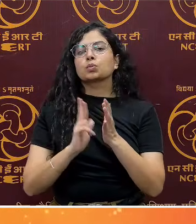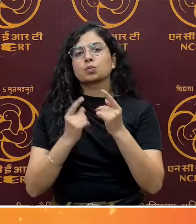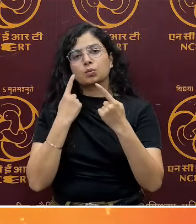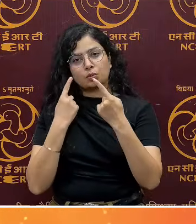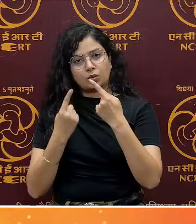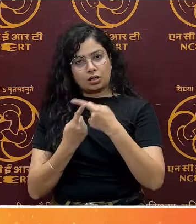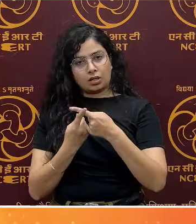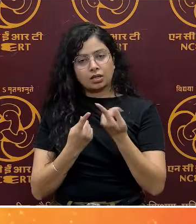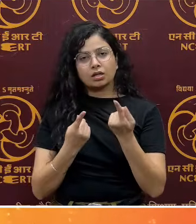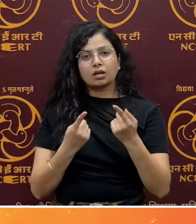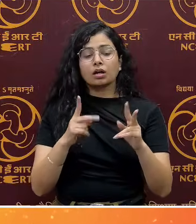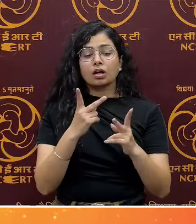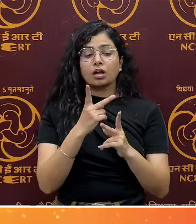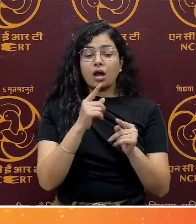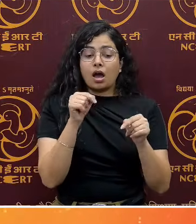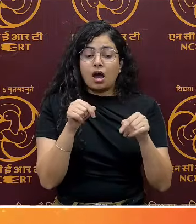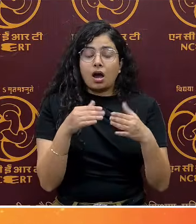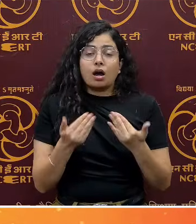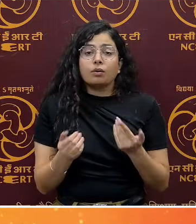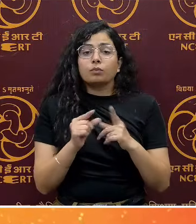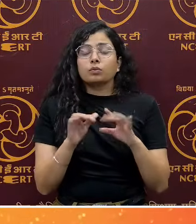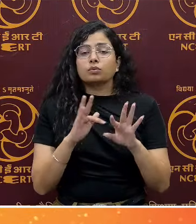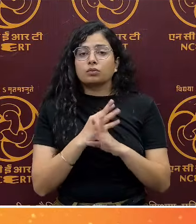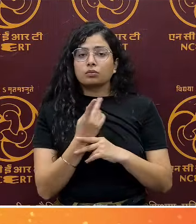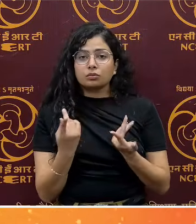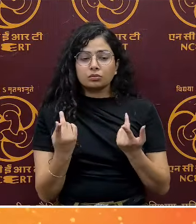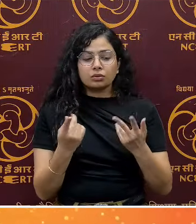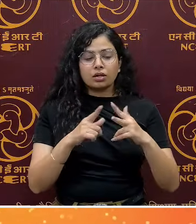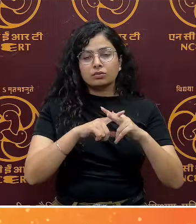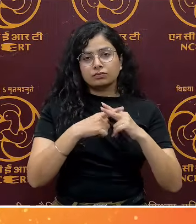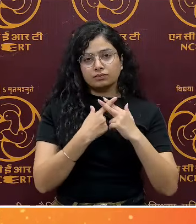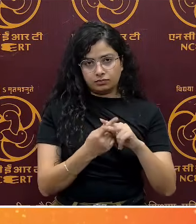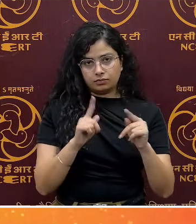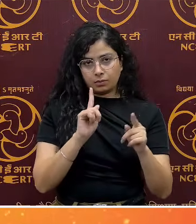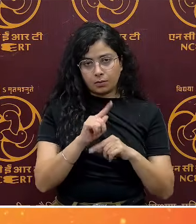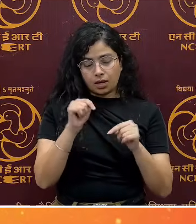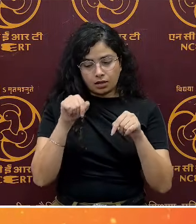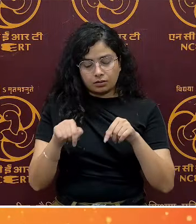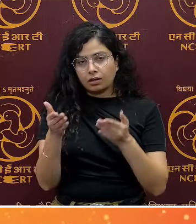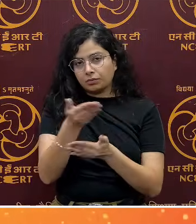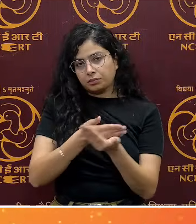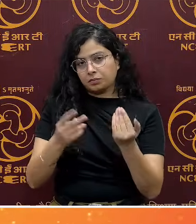click on the tools button. This is a rectangle, and